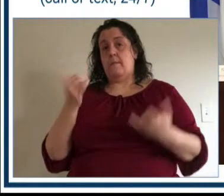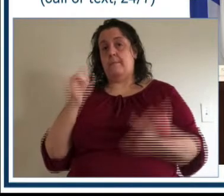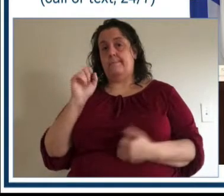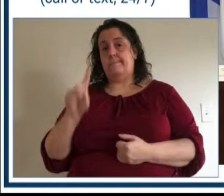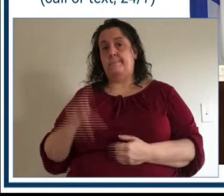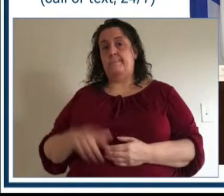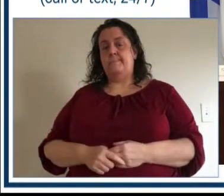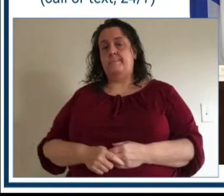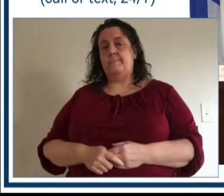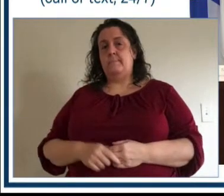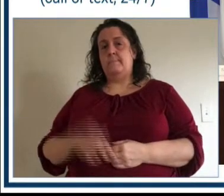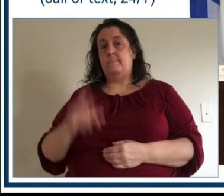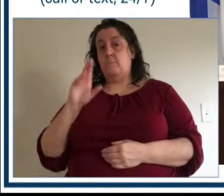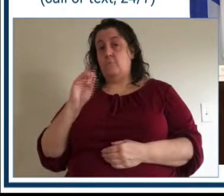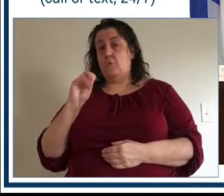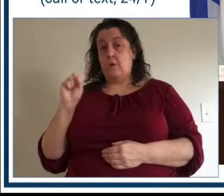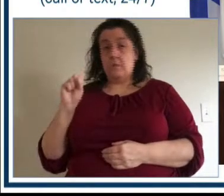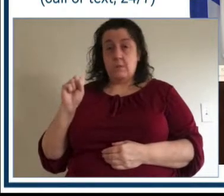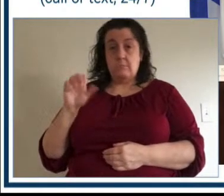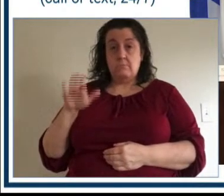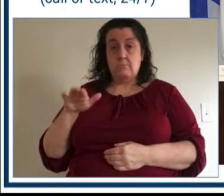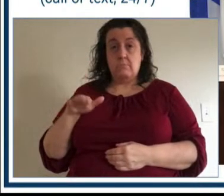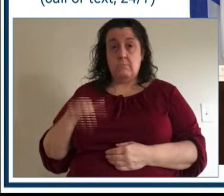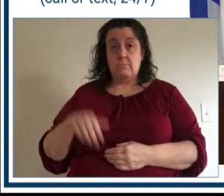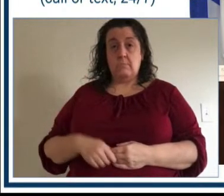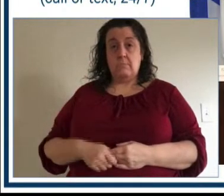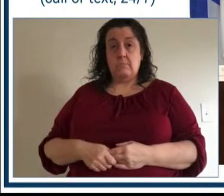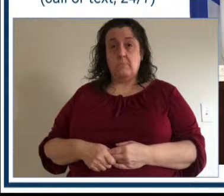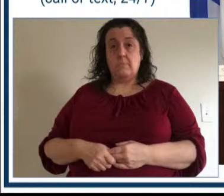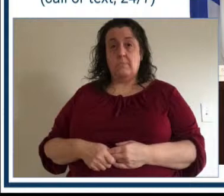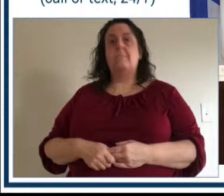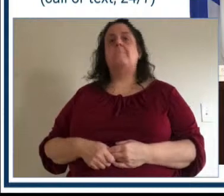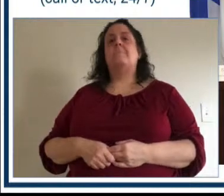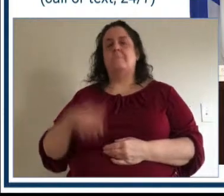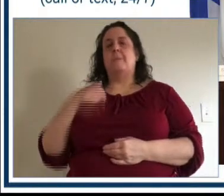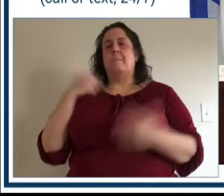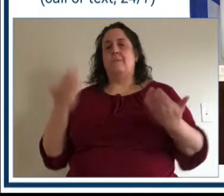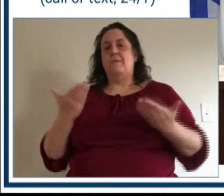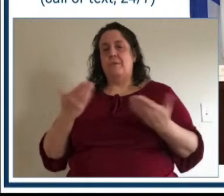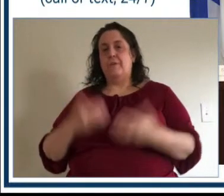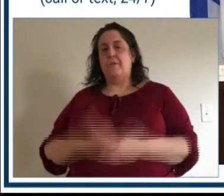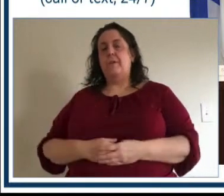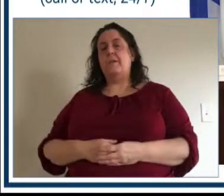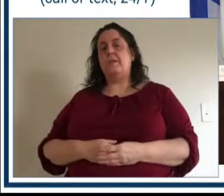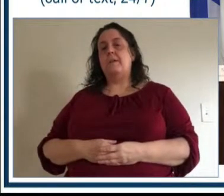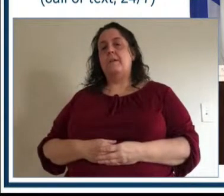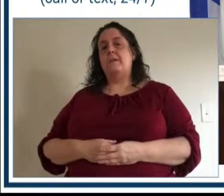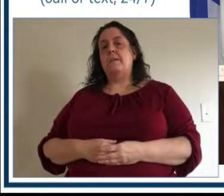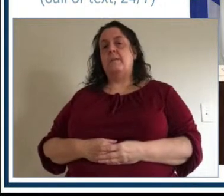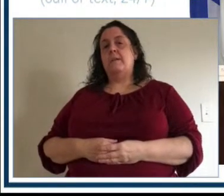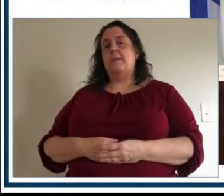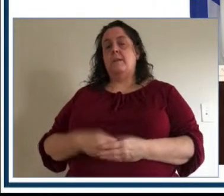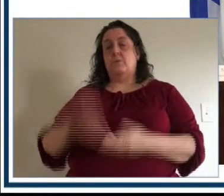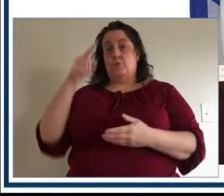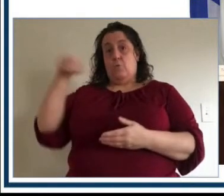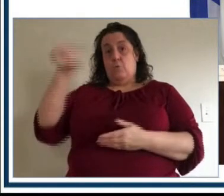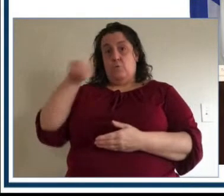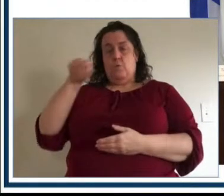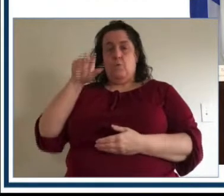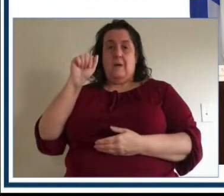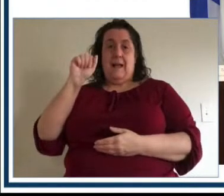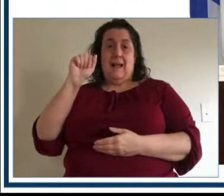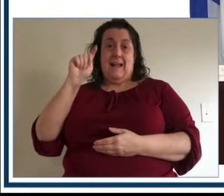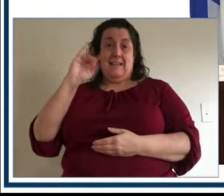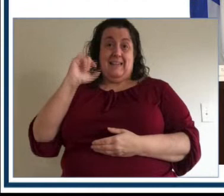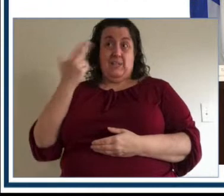Ross, are you there? Thank you. I am here. Hello. So with students from Antigonish going home for Christmas break, which is already happening,